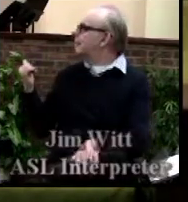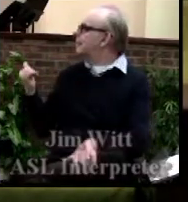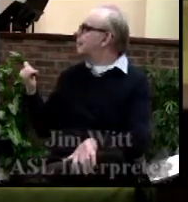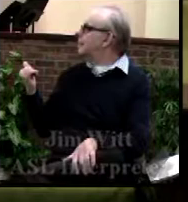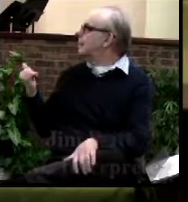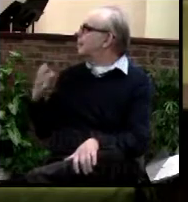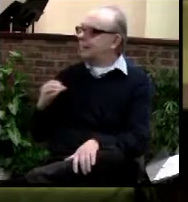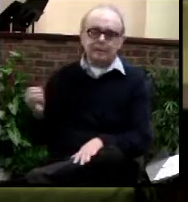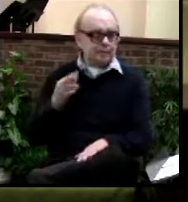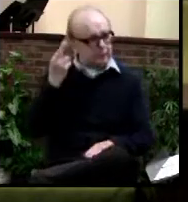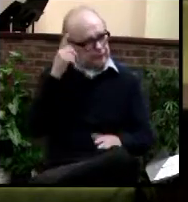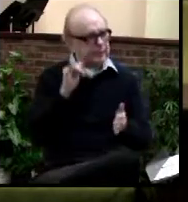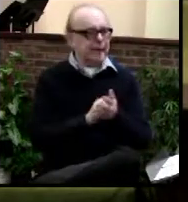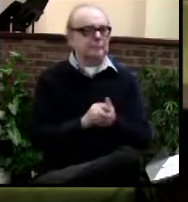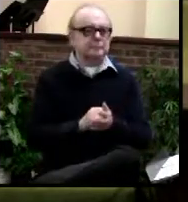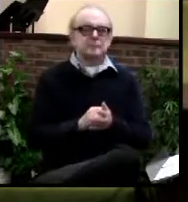And there's reasons for it.